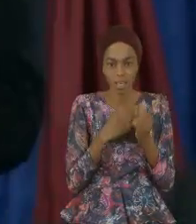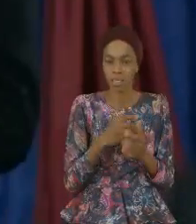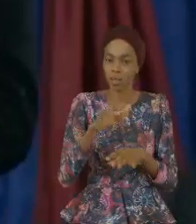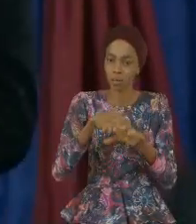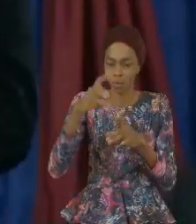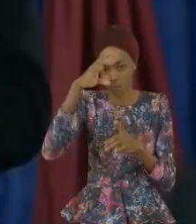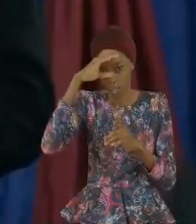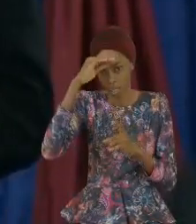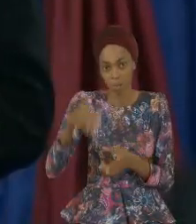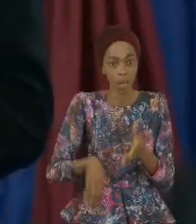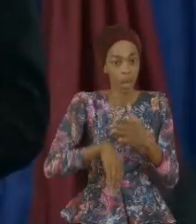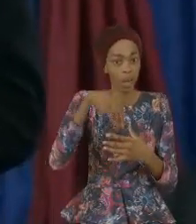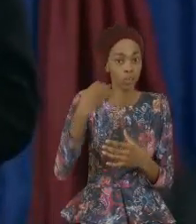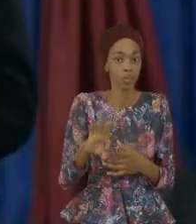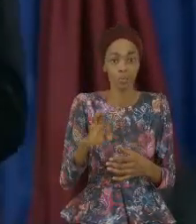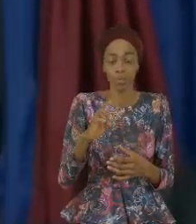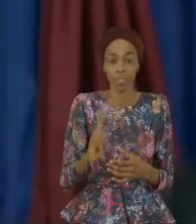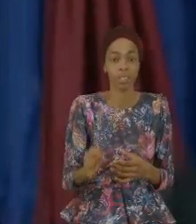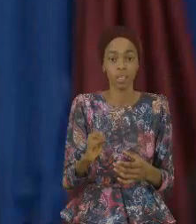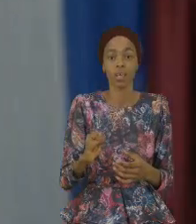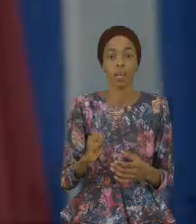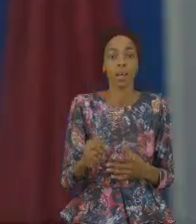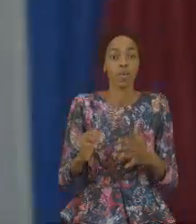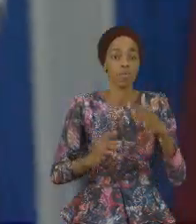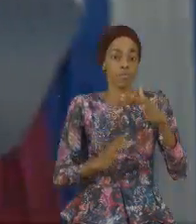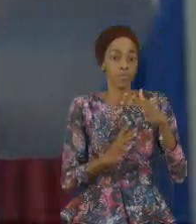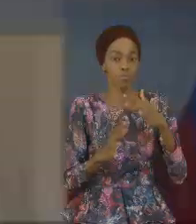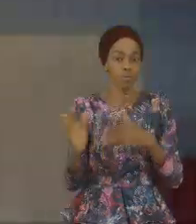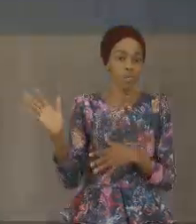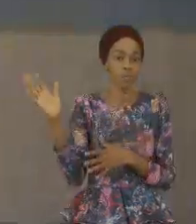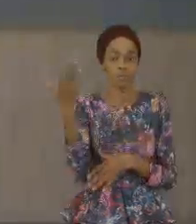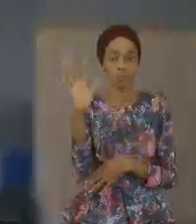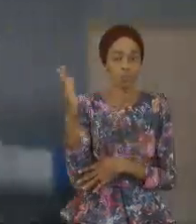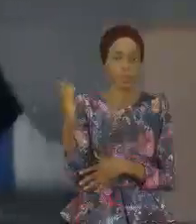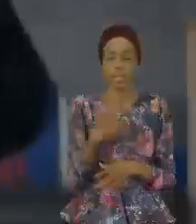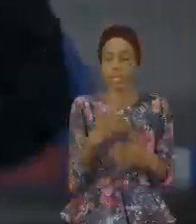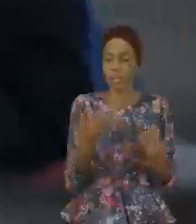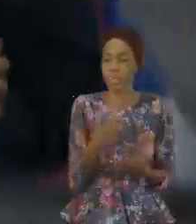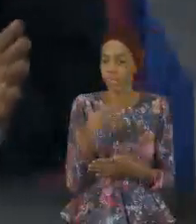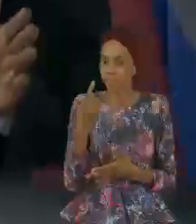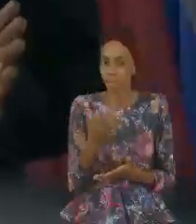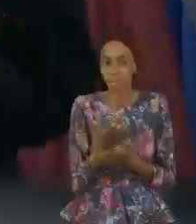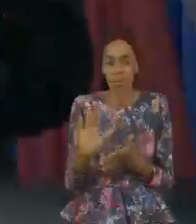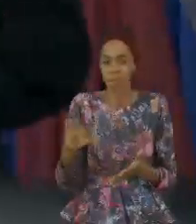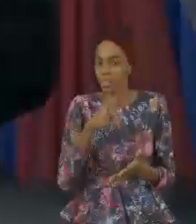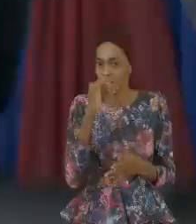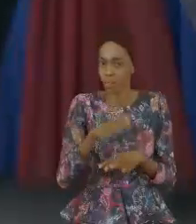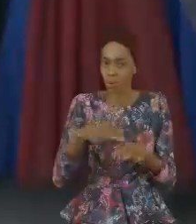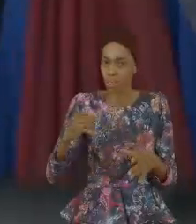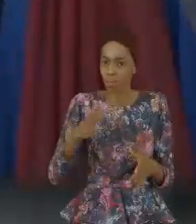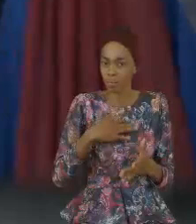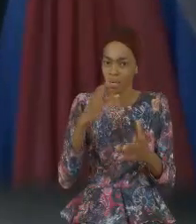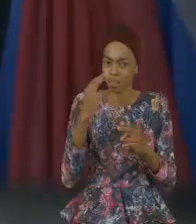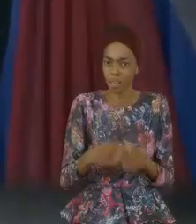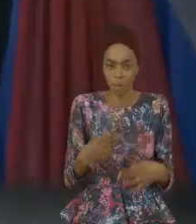and said, somebody is calling my name. After, if a fool at 40 is a fool forever, a fool